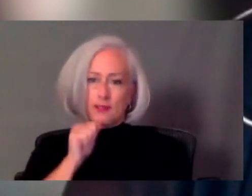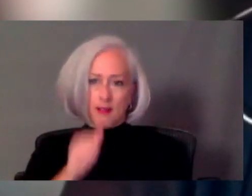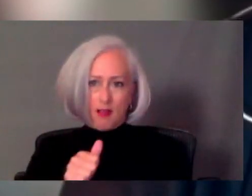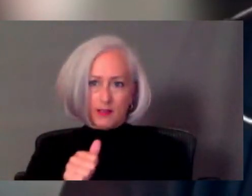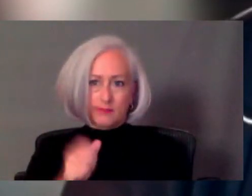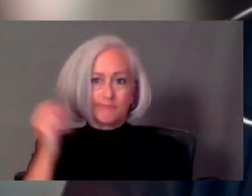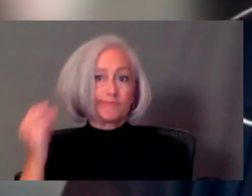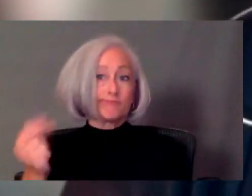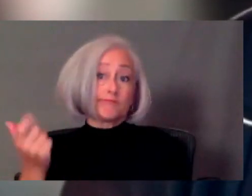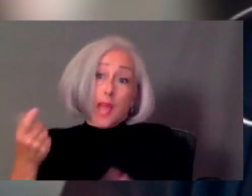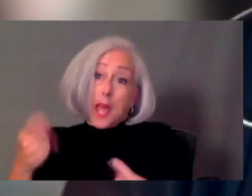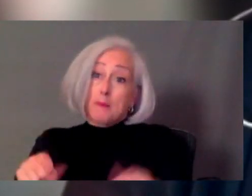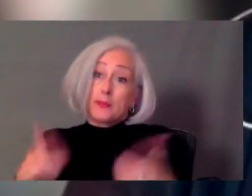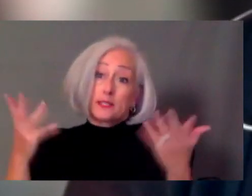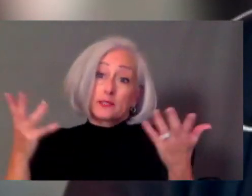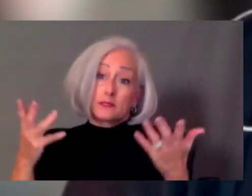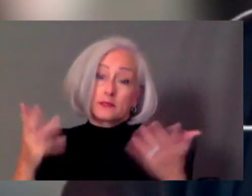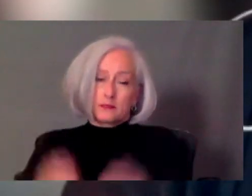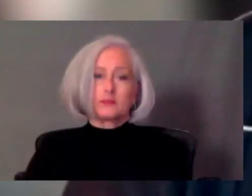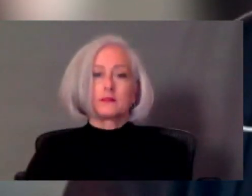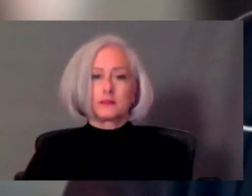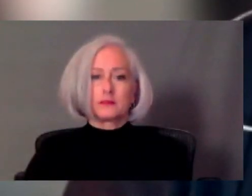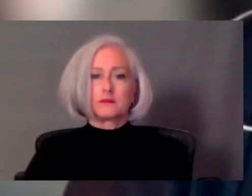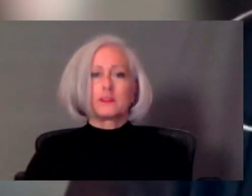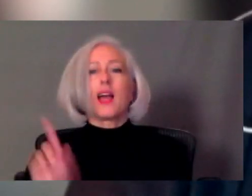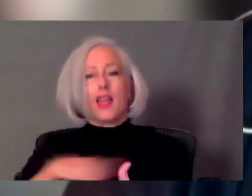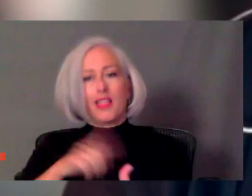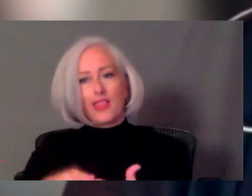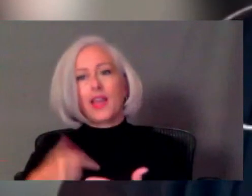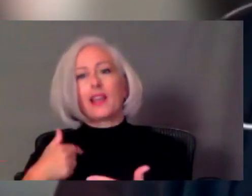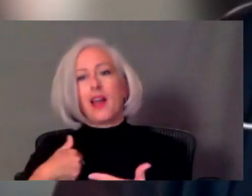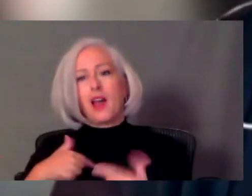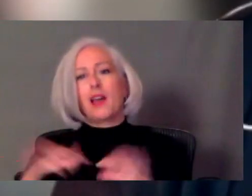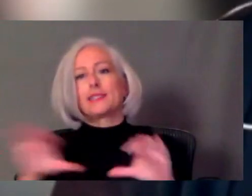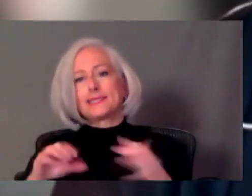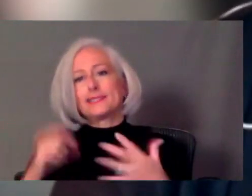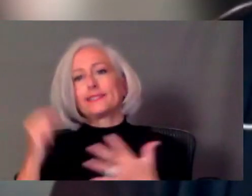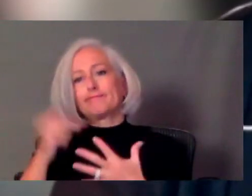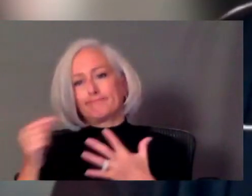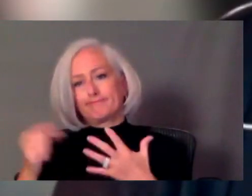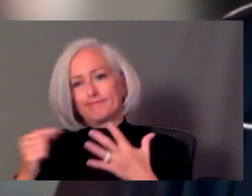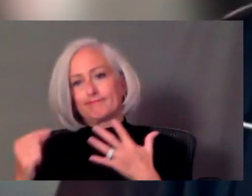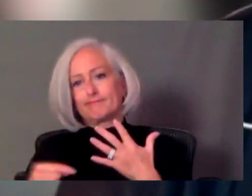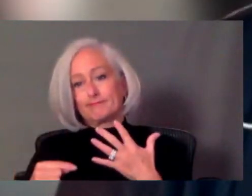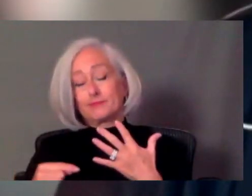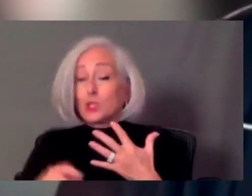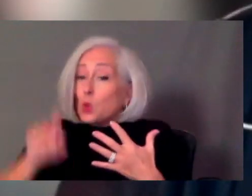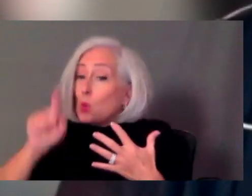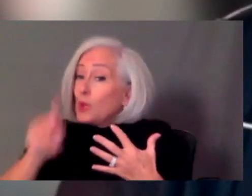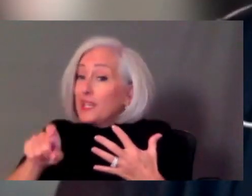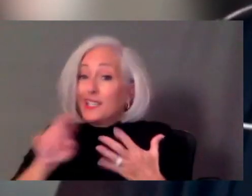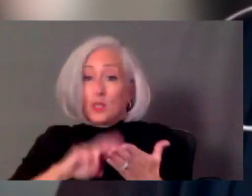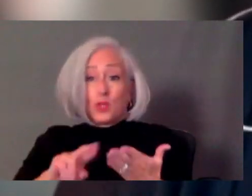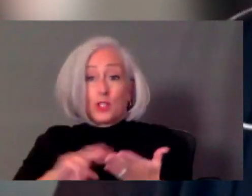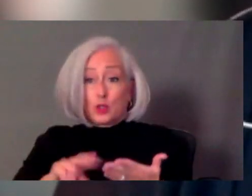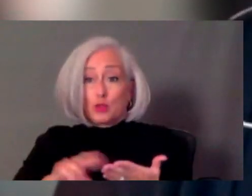So that's what I would say in terms of participation. If I'm thinking about, I think your second